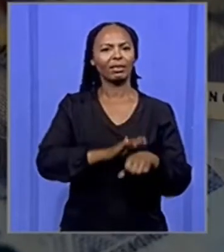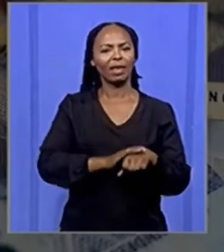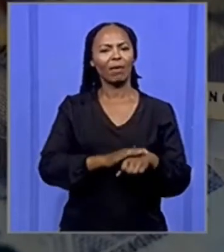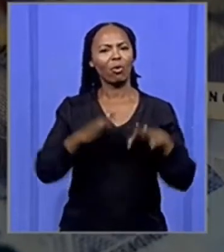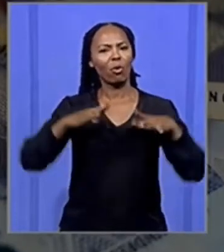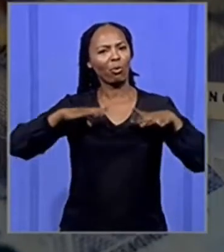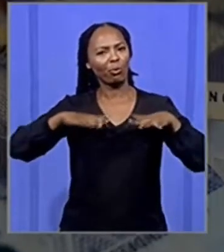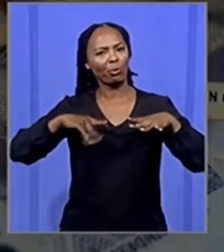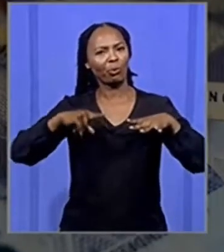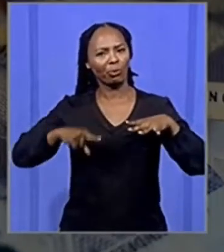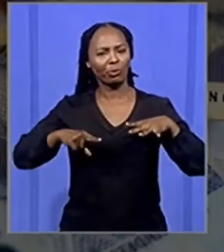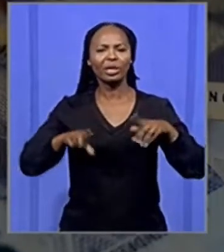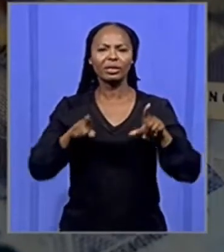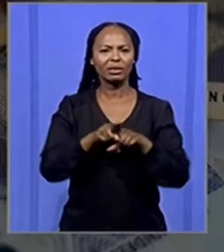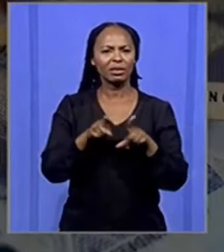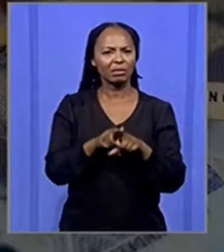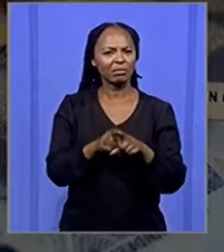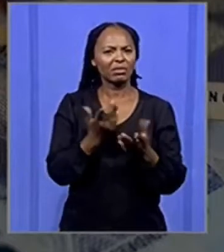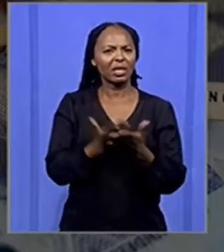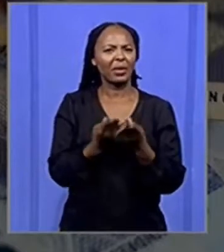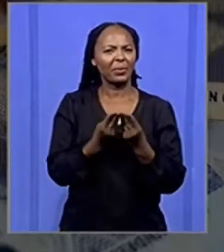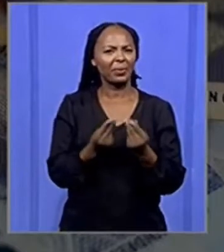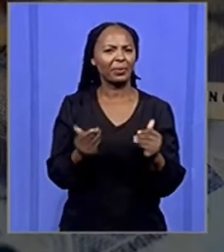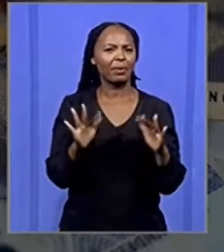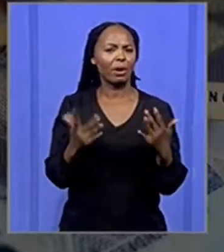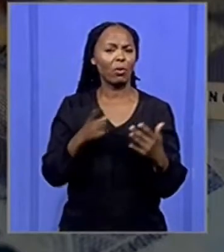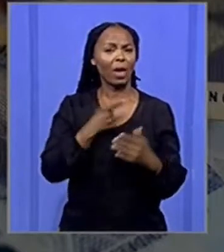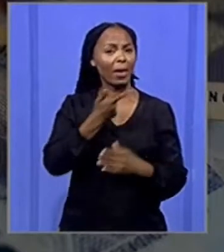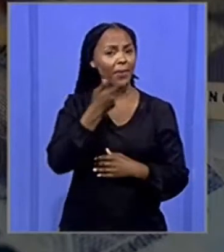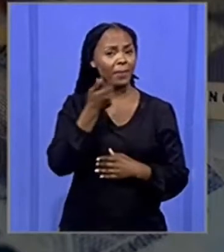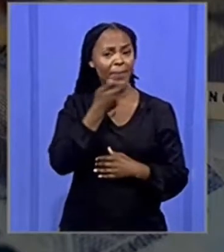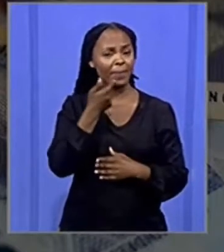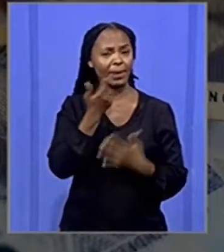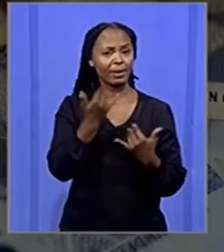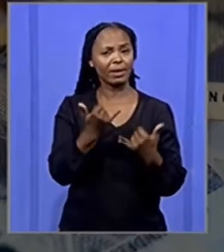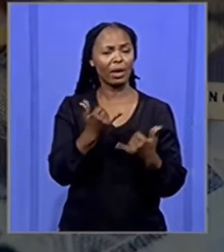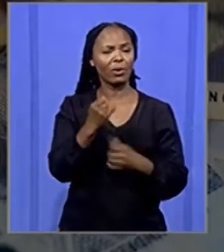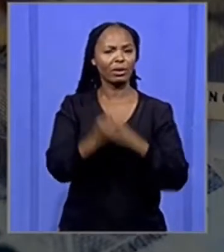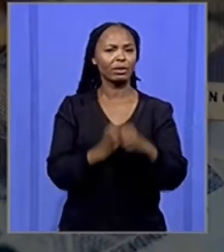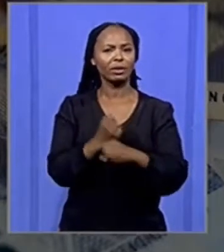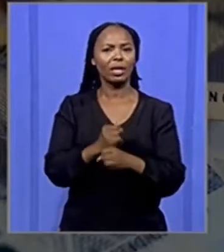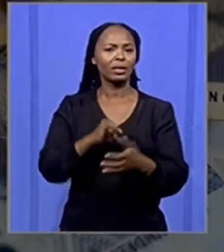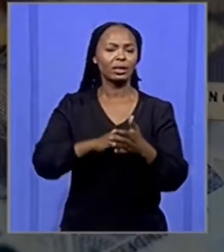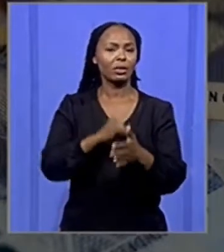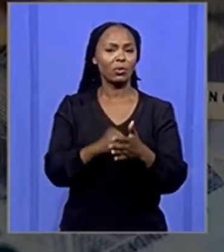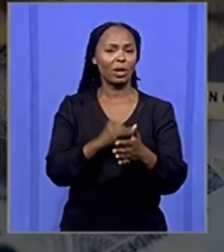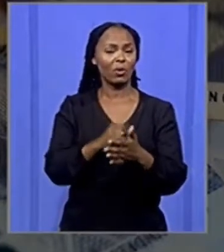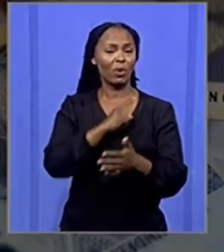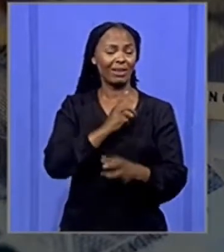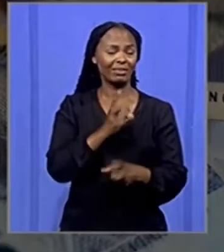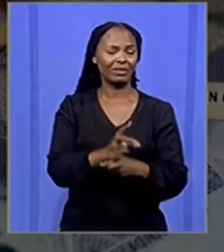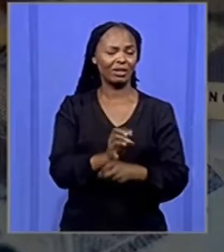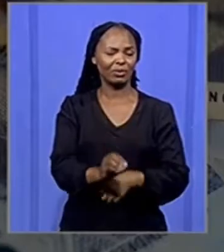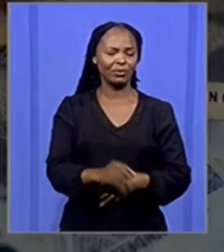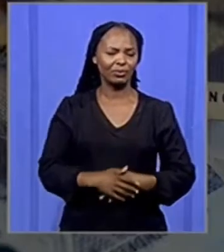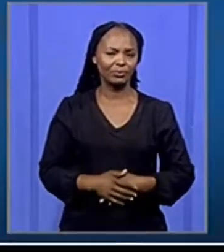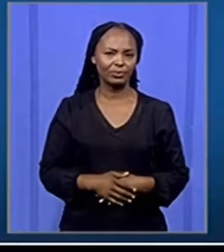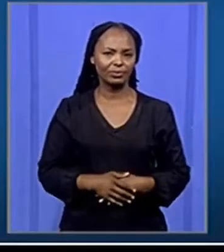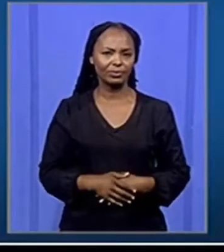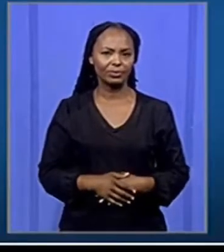le gona e ka fogwa bjang kudu re lebeletše boitukišetšo bja kgwedi ye thata ya Janaware.